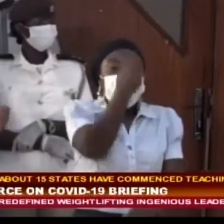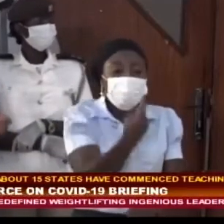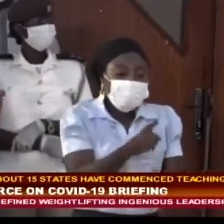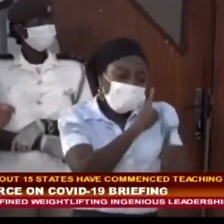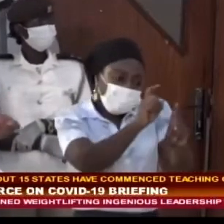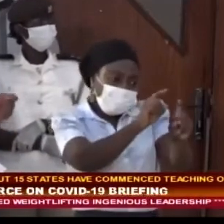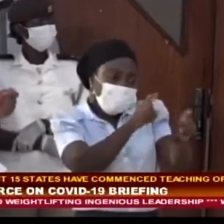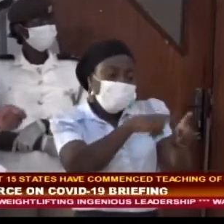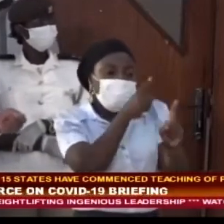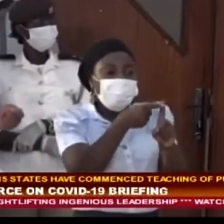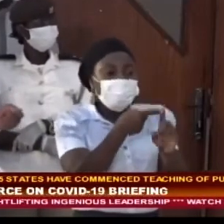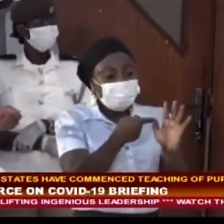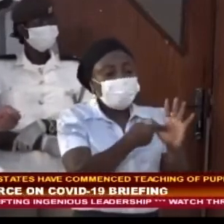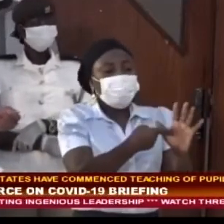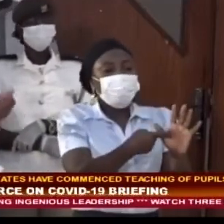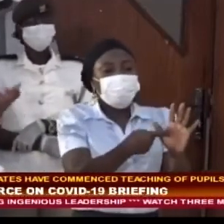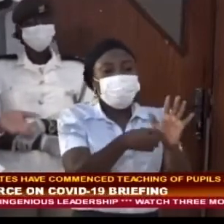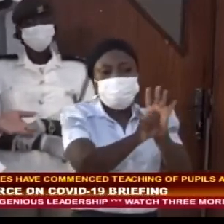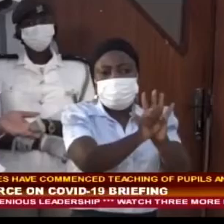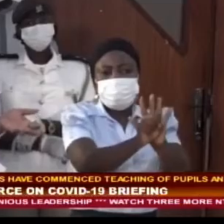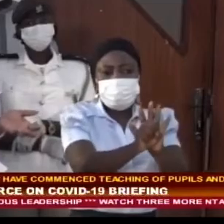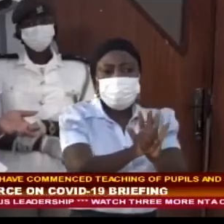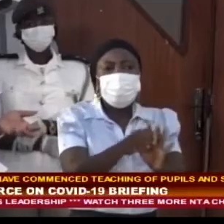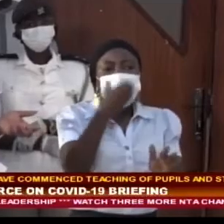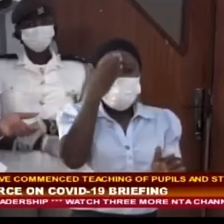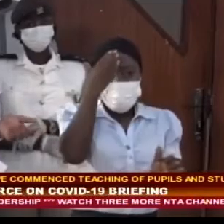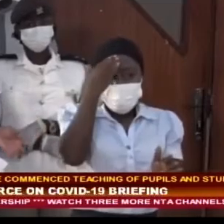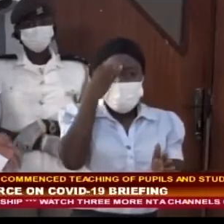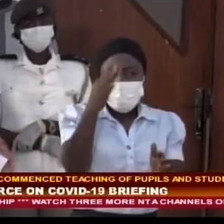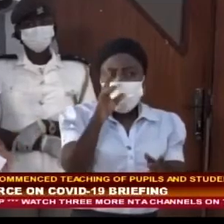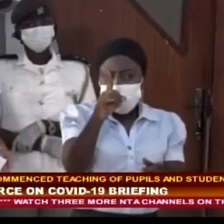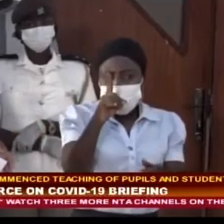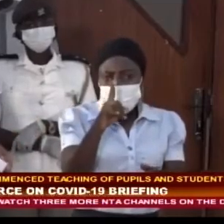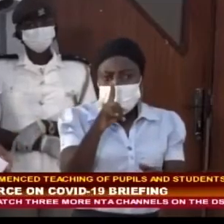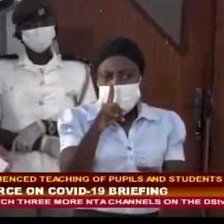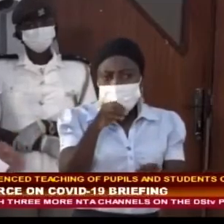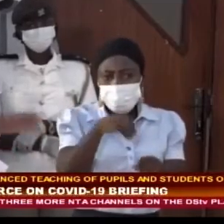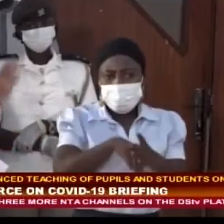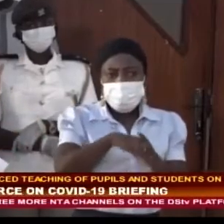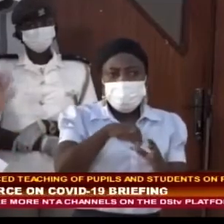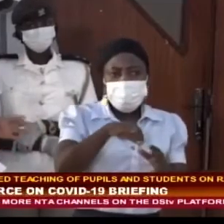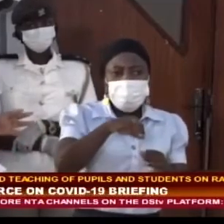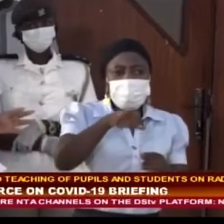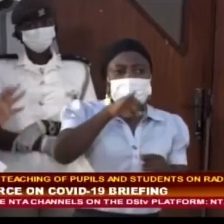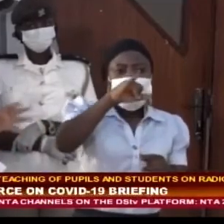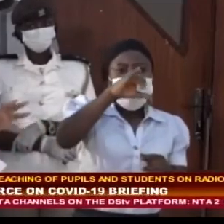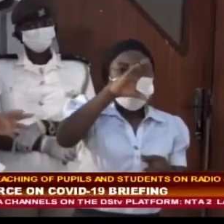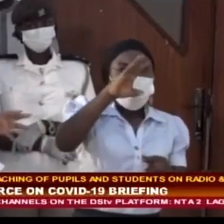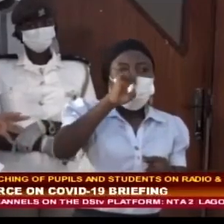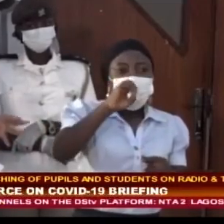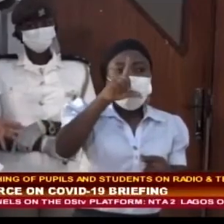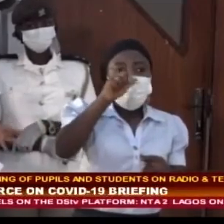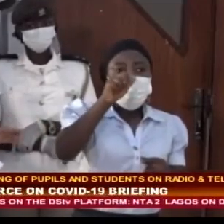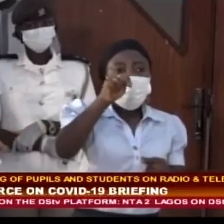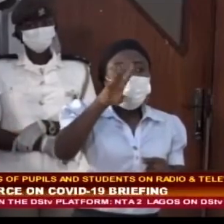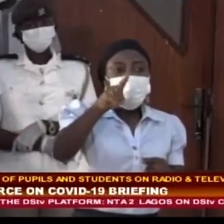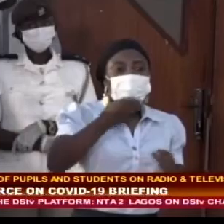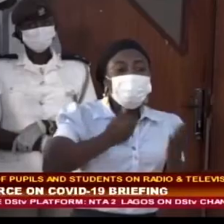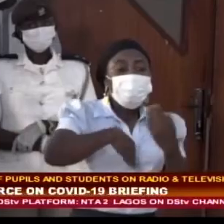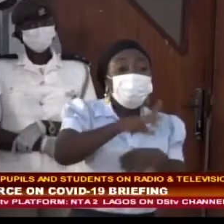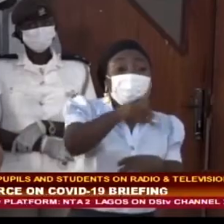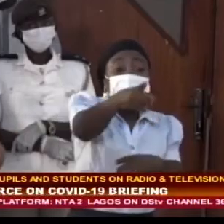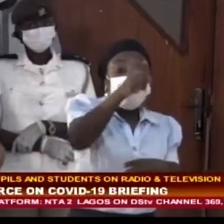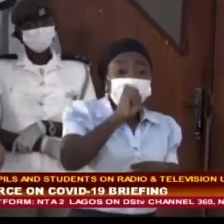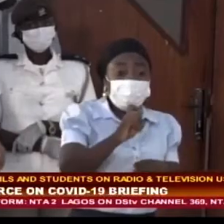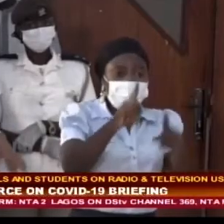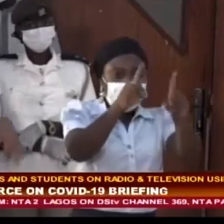they begin to show symptoms. I'm aware there is a case somewhere in, I think, Iceland, where over 100 medical personnel tested